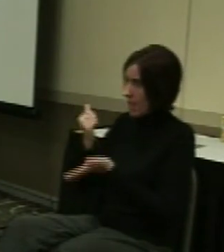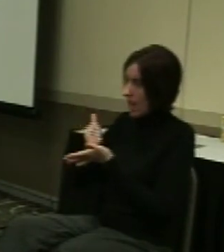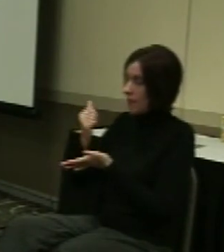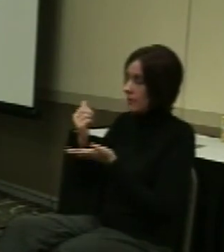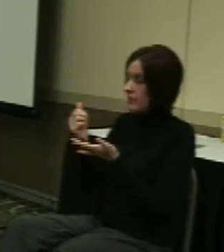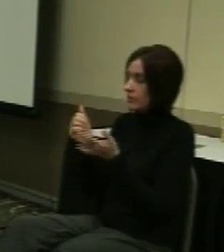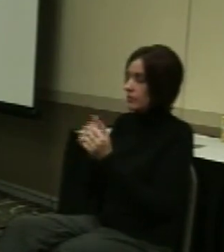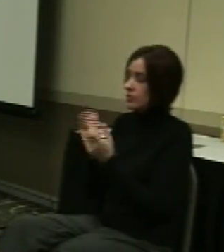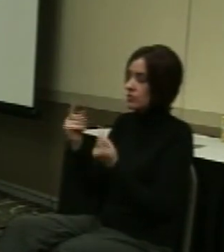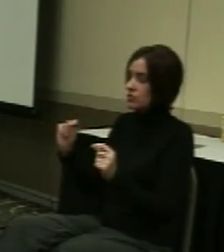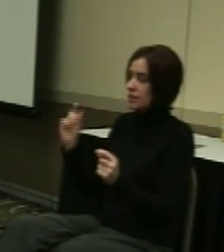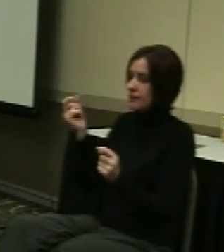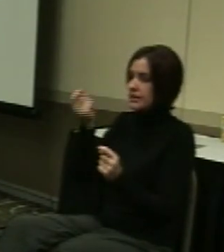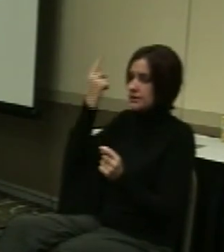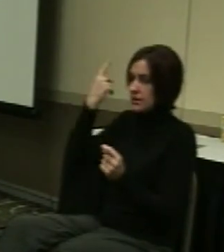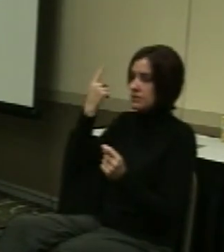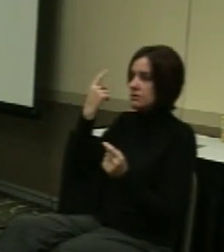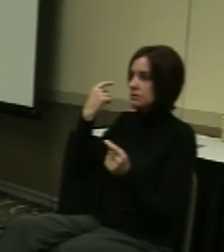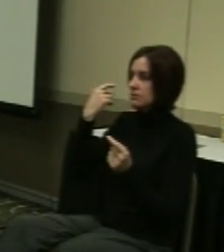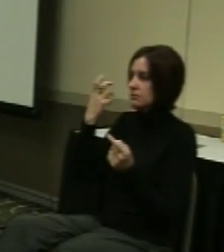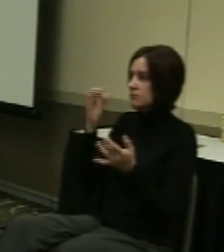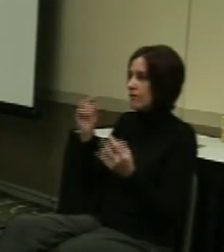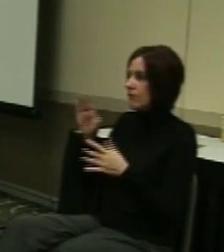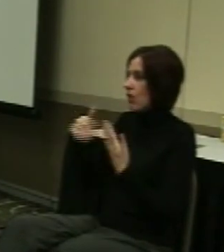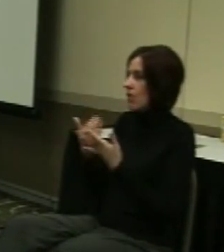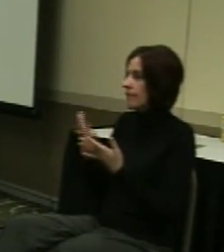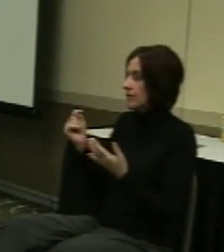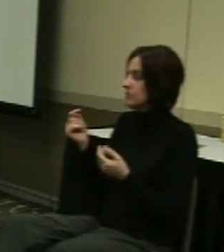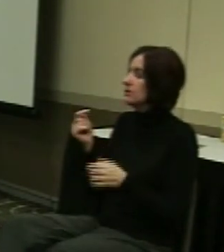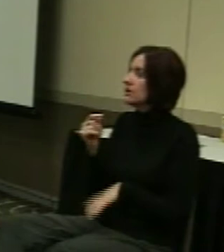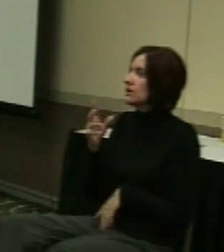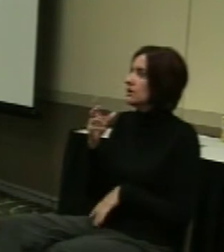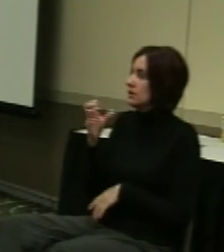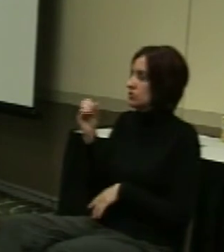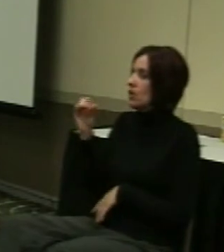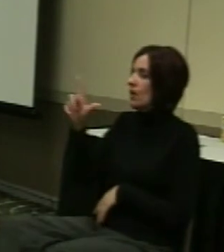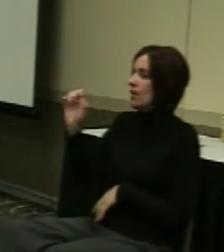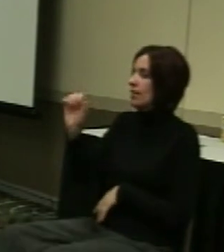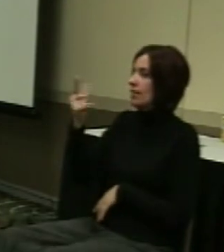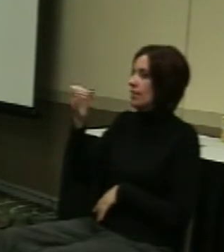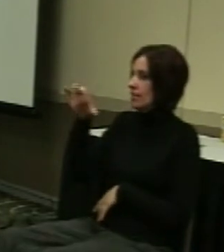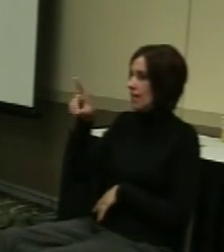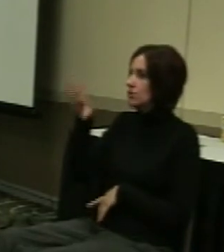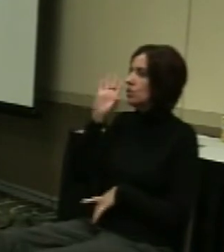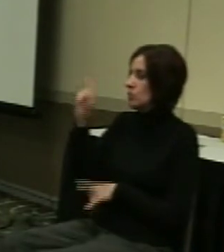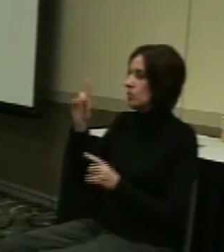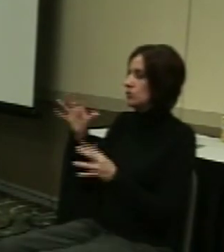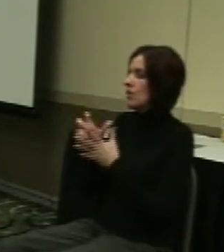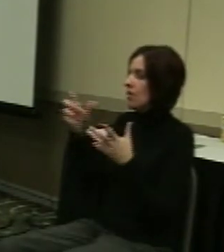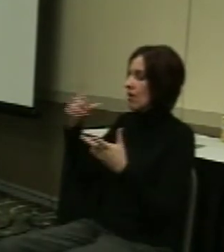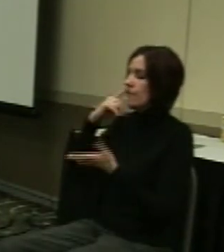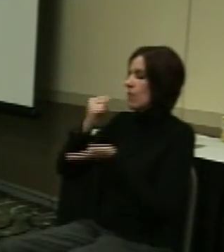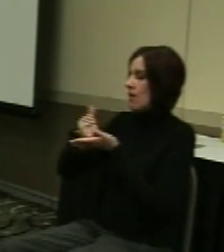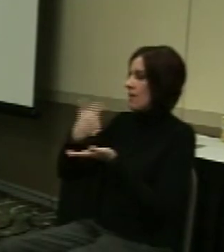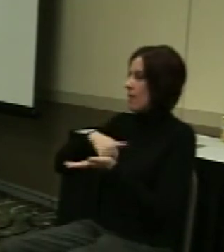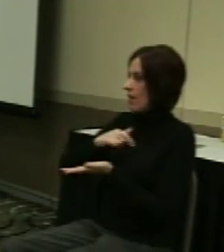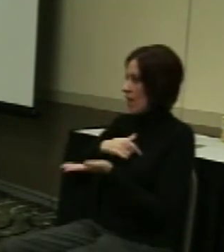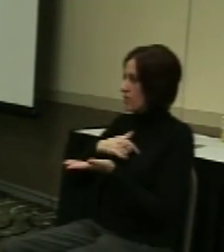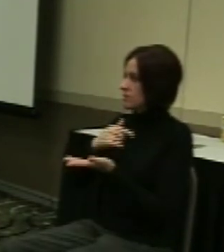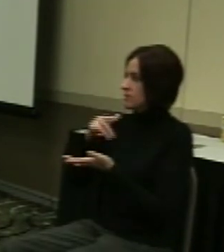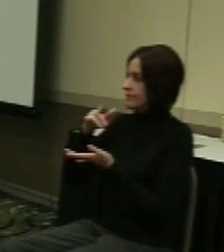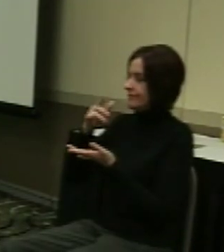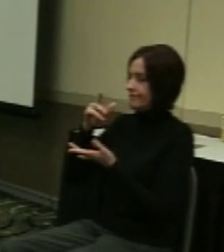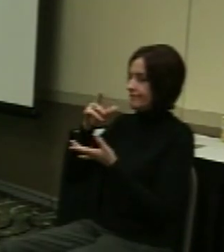sense of it. And a legend will go a long way in helping us